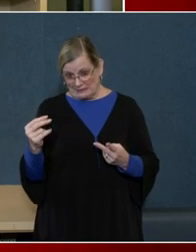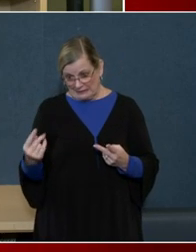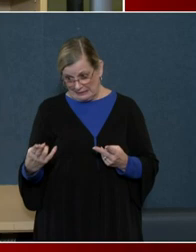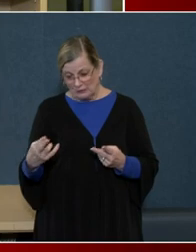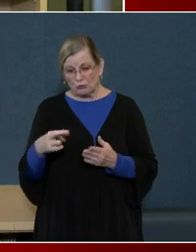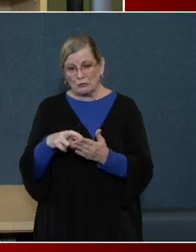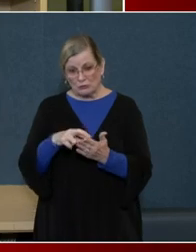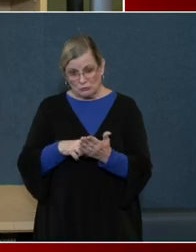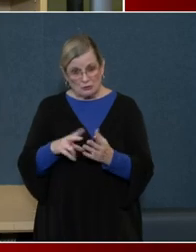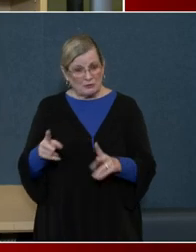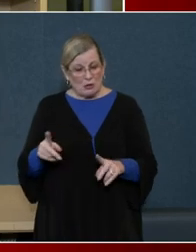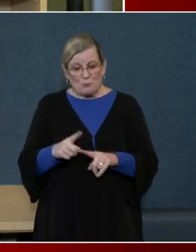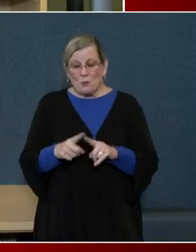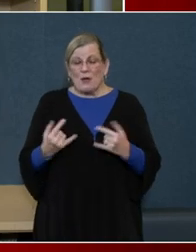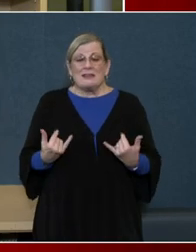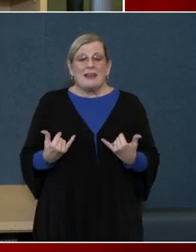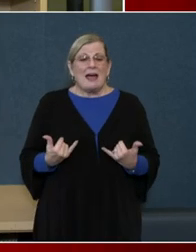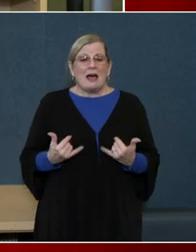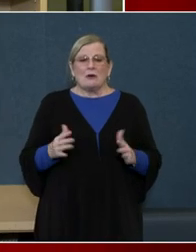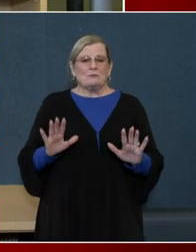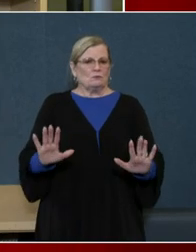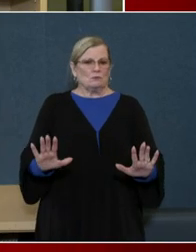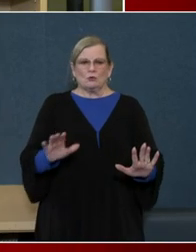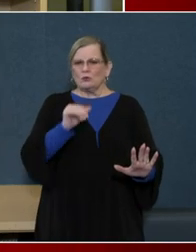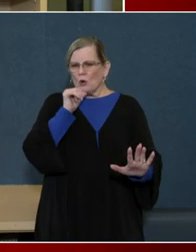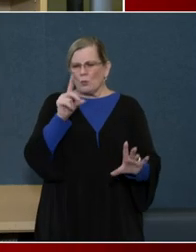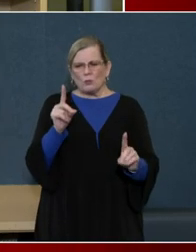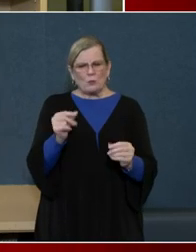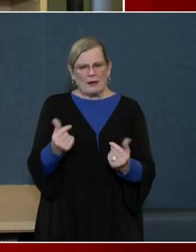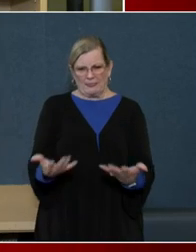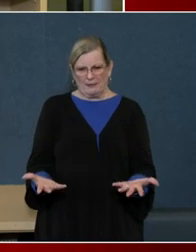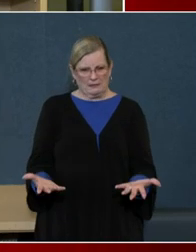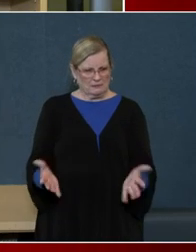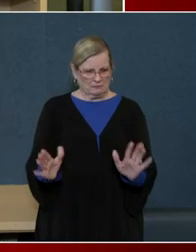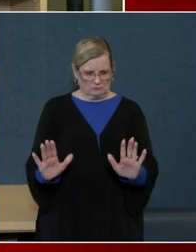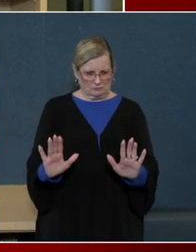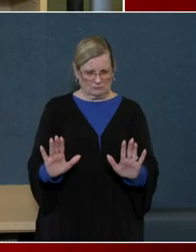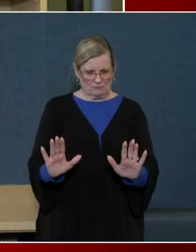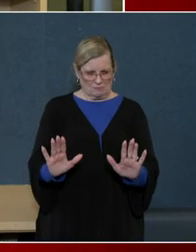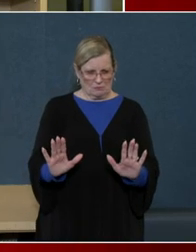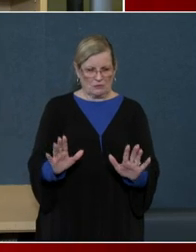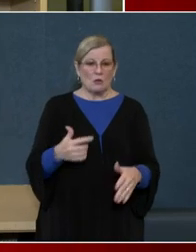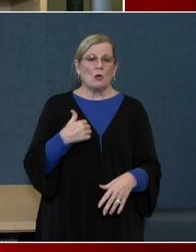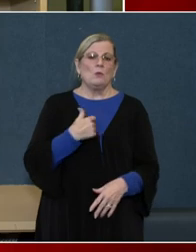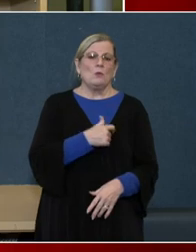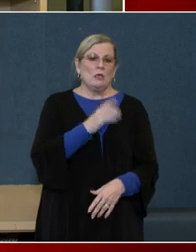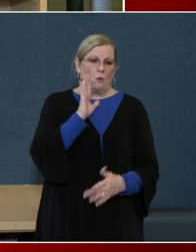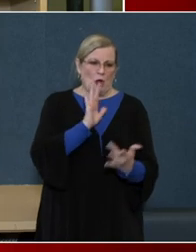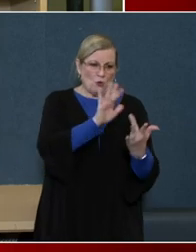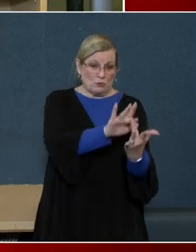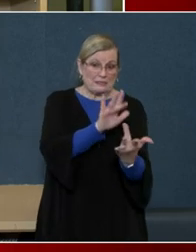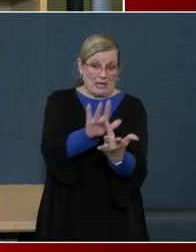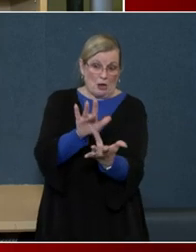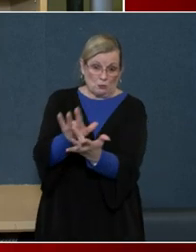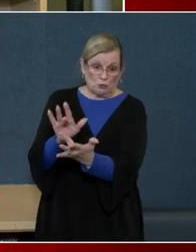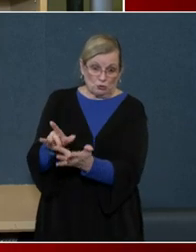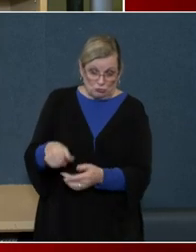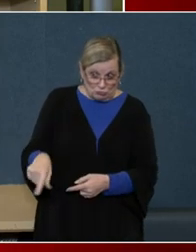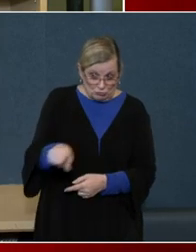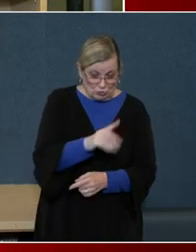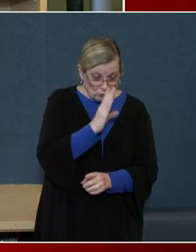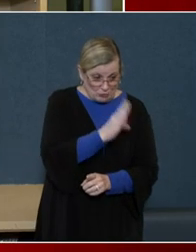now beyond that because schools will reach out to families directly to make offers for the in-person